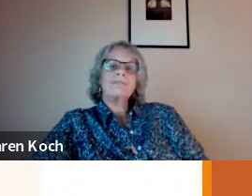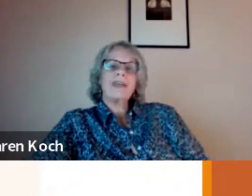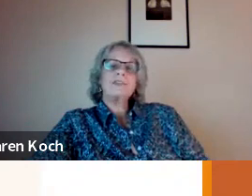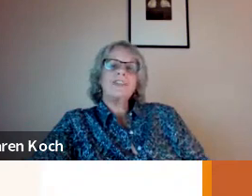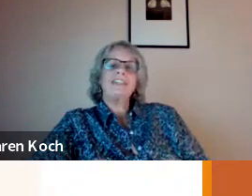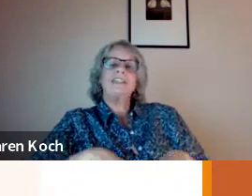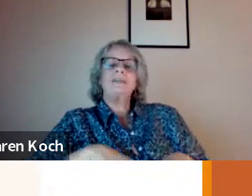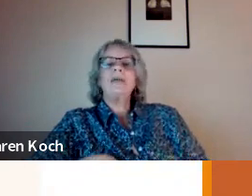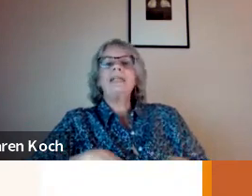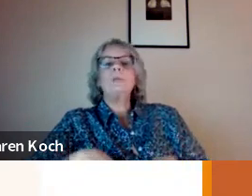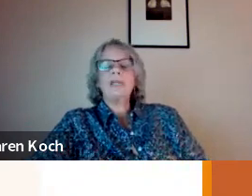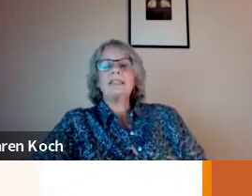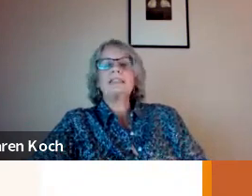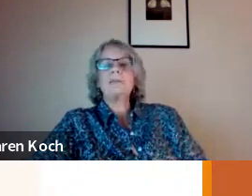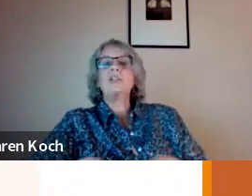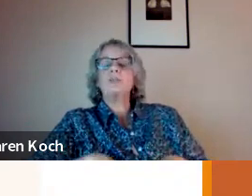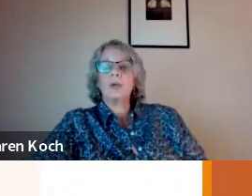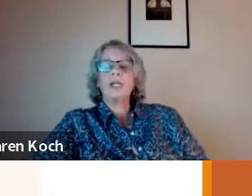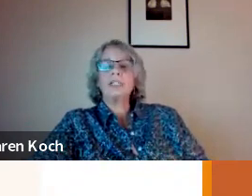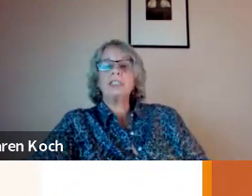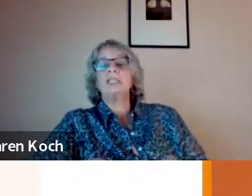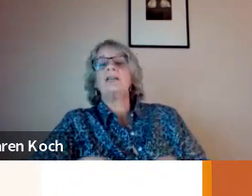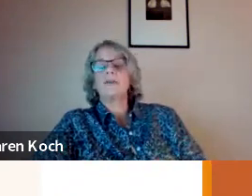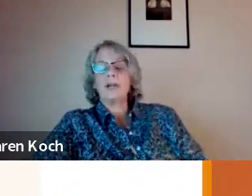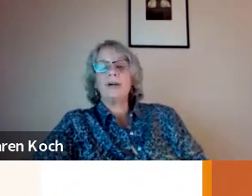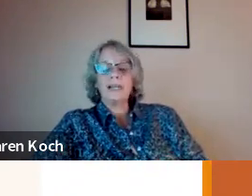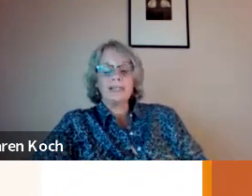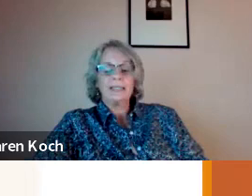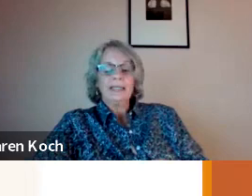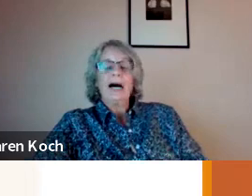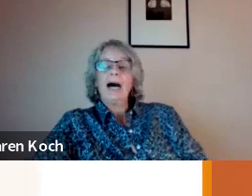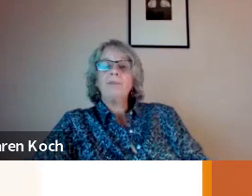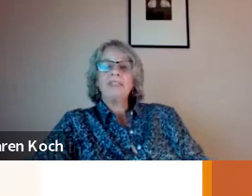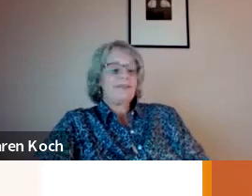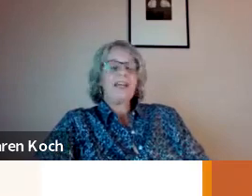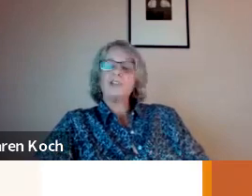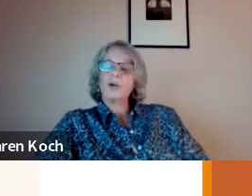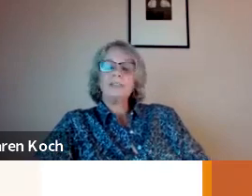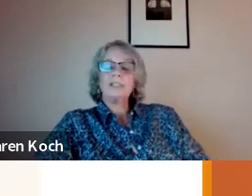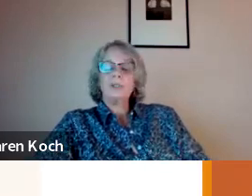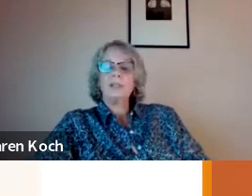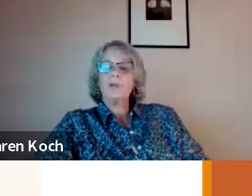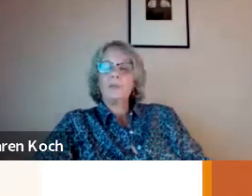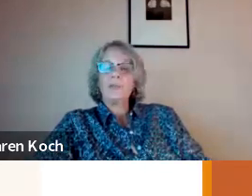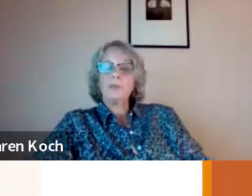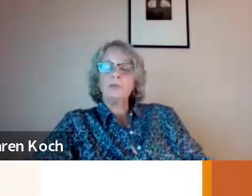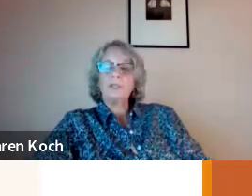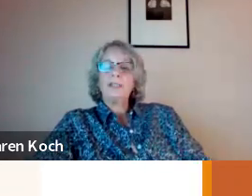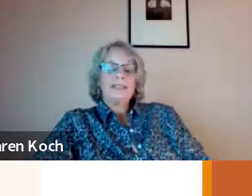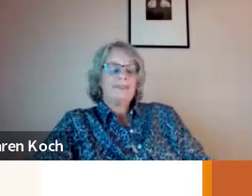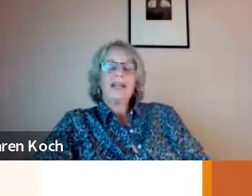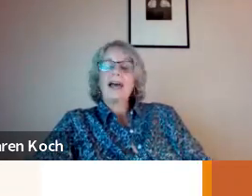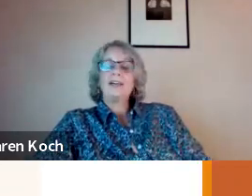about things in Pennsylvania, it may not be the same experience in other areas. But David has a right to communicate with